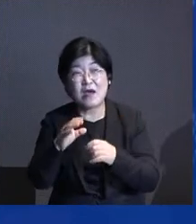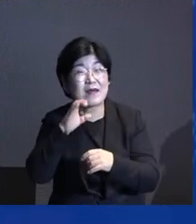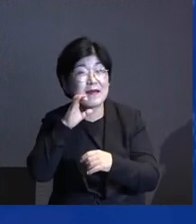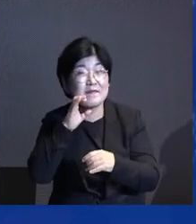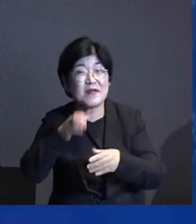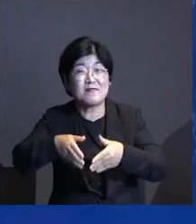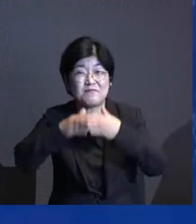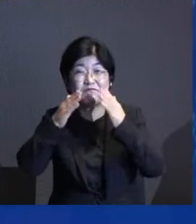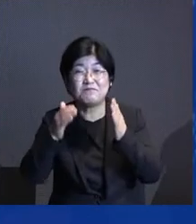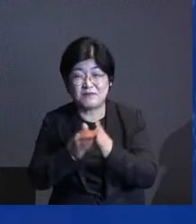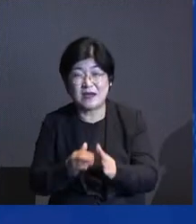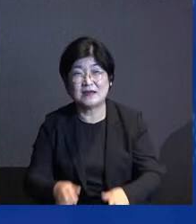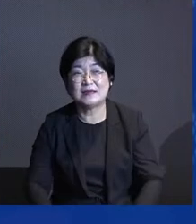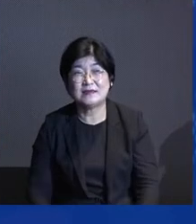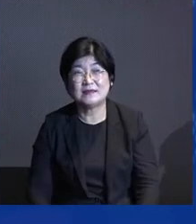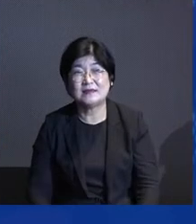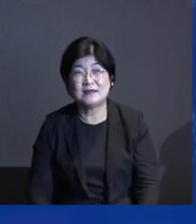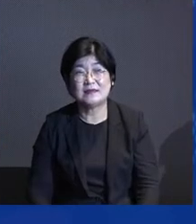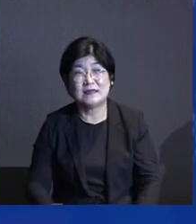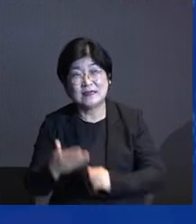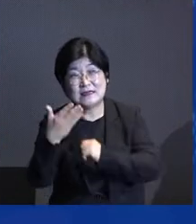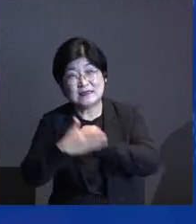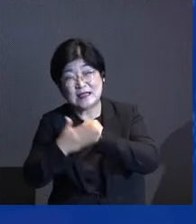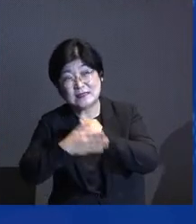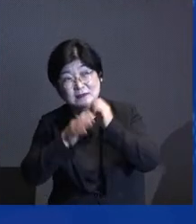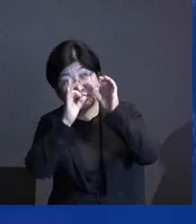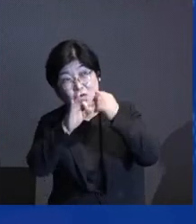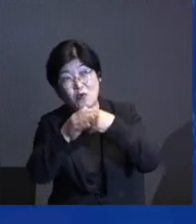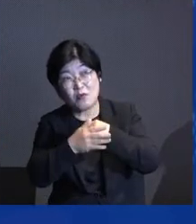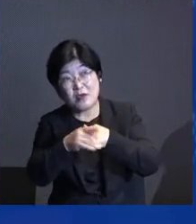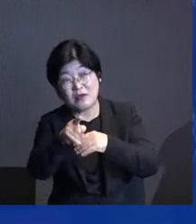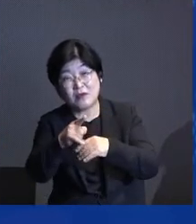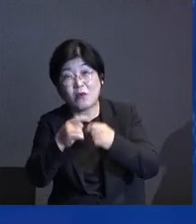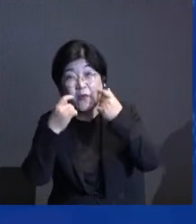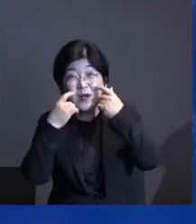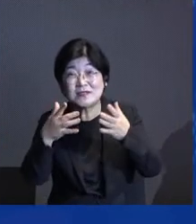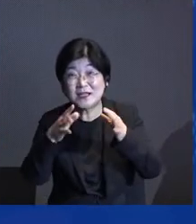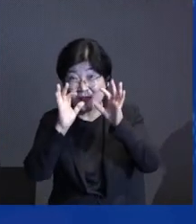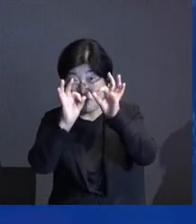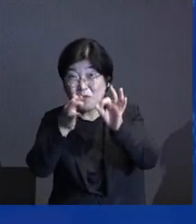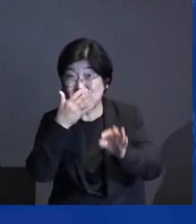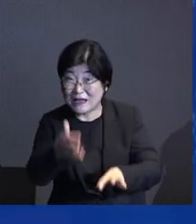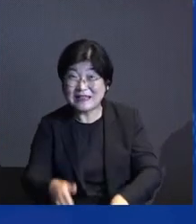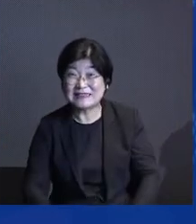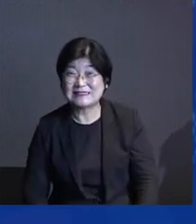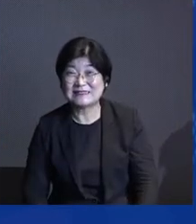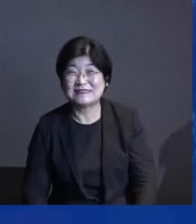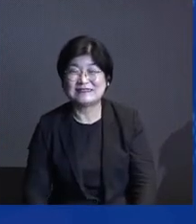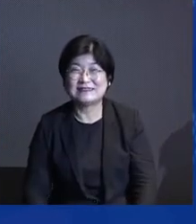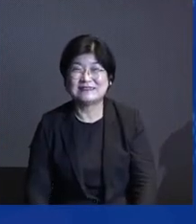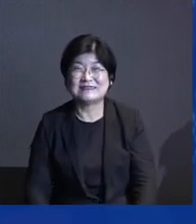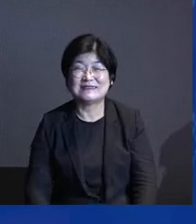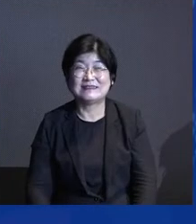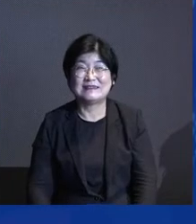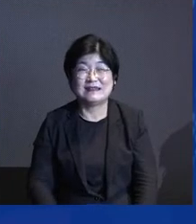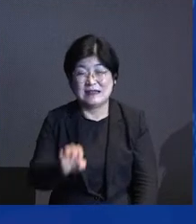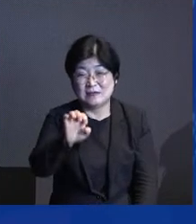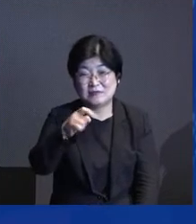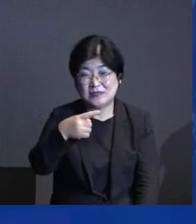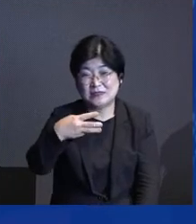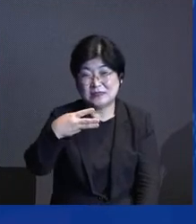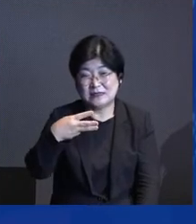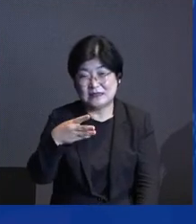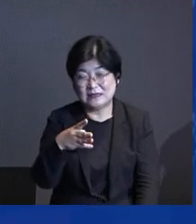the picture on the right-hand side, you see a neighborhood group in Prague in the Czech